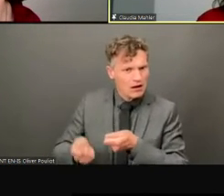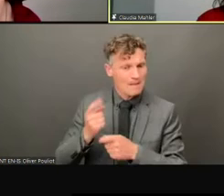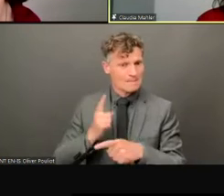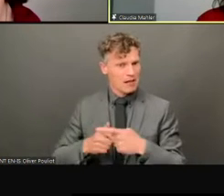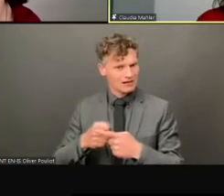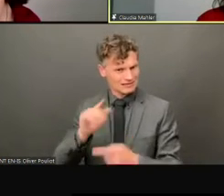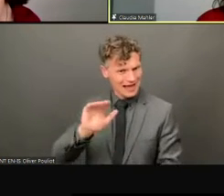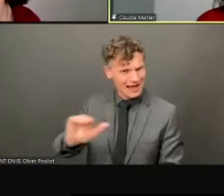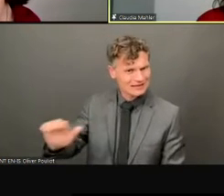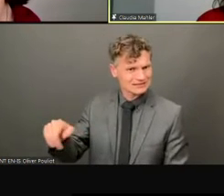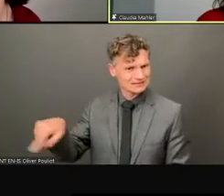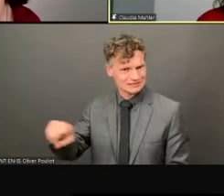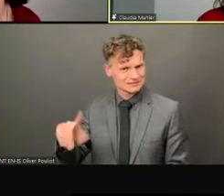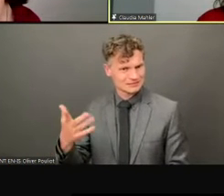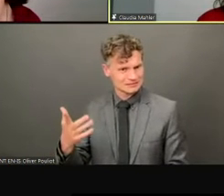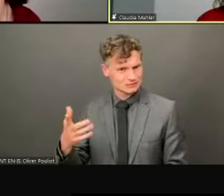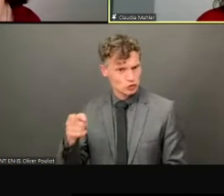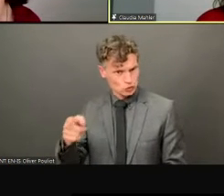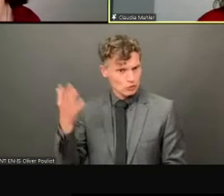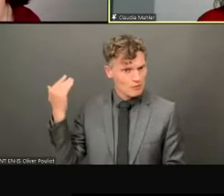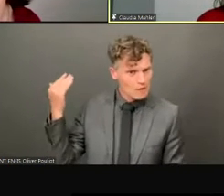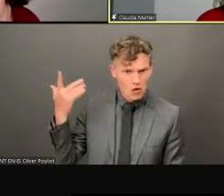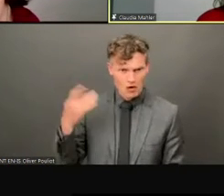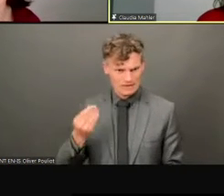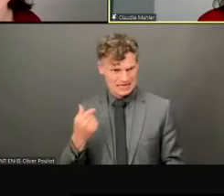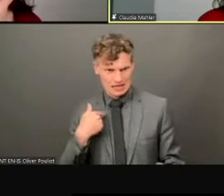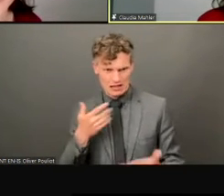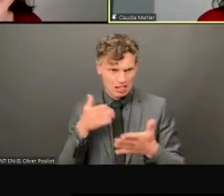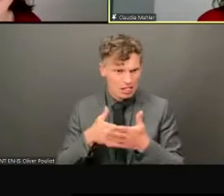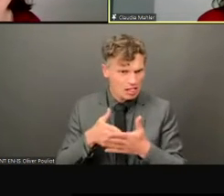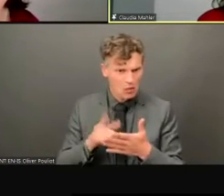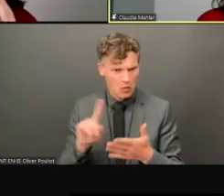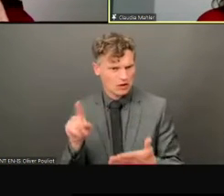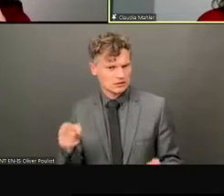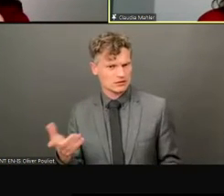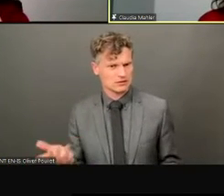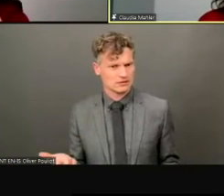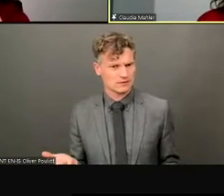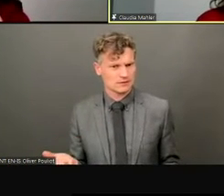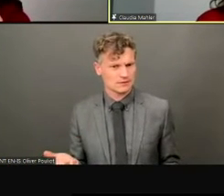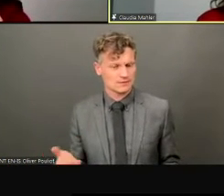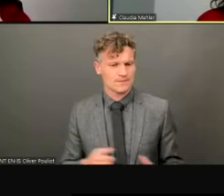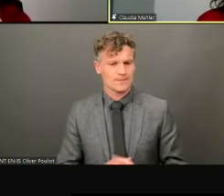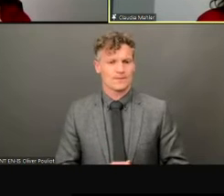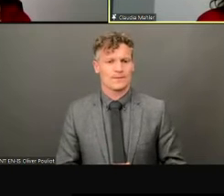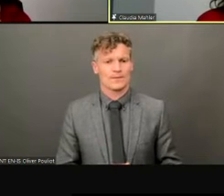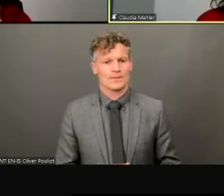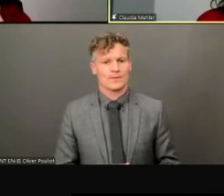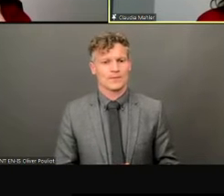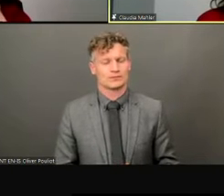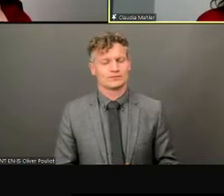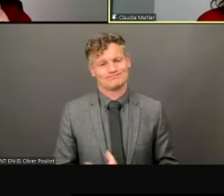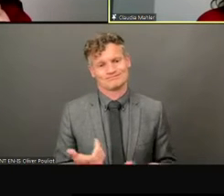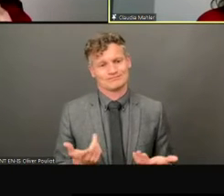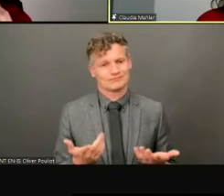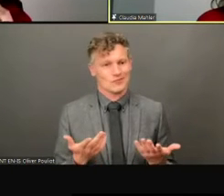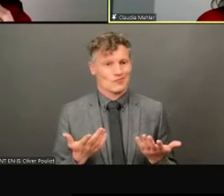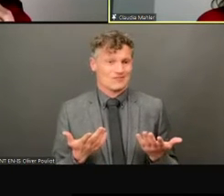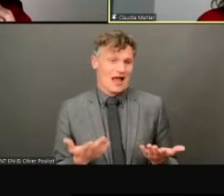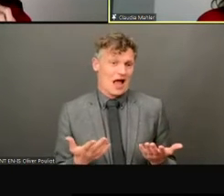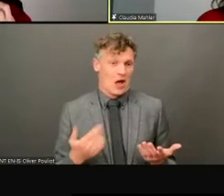major obstacles in this regard? We can only do it as a practical consultation